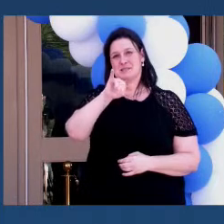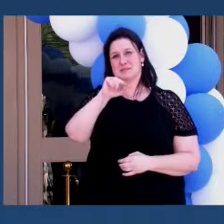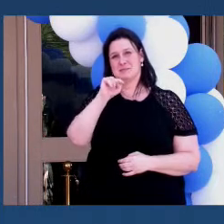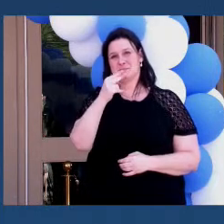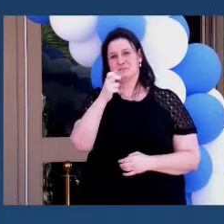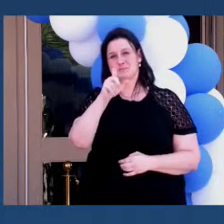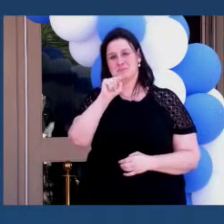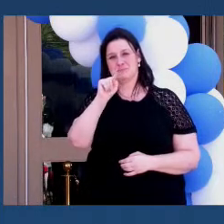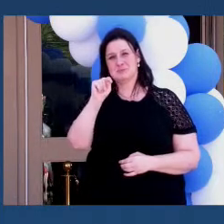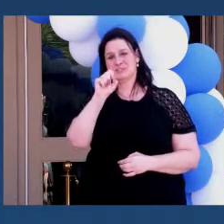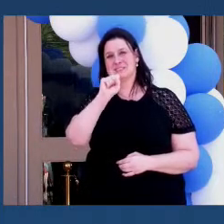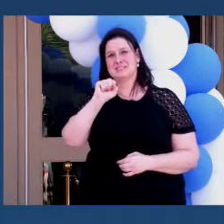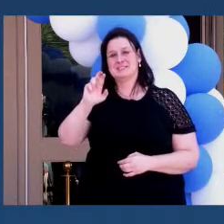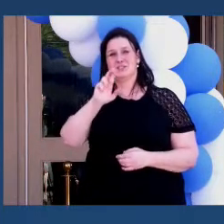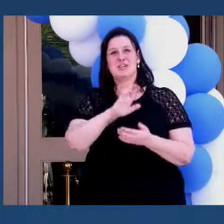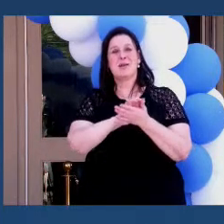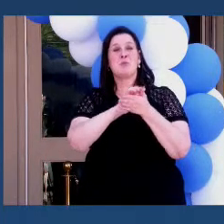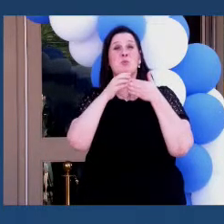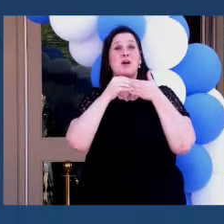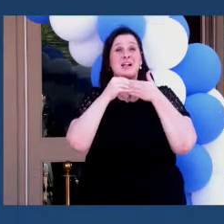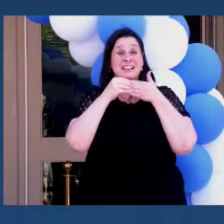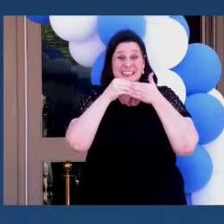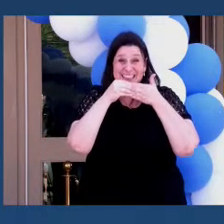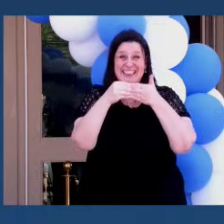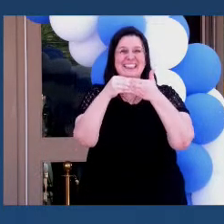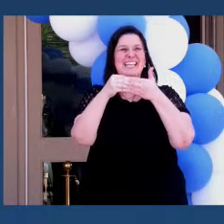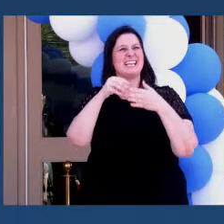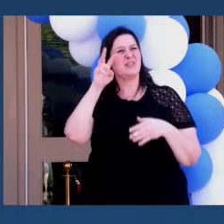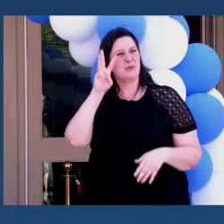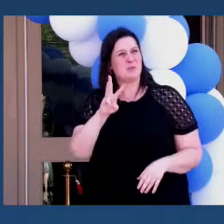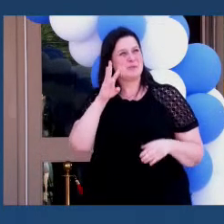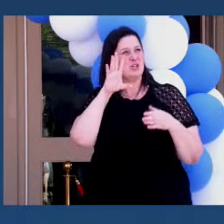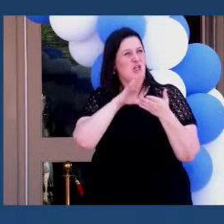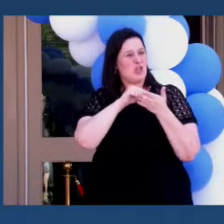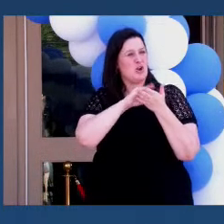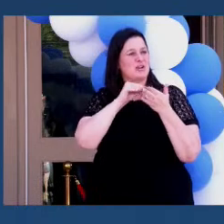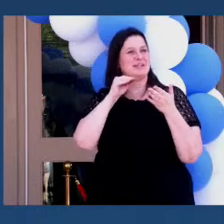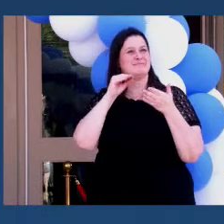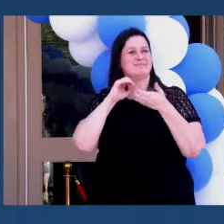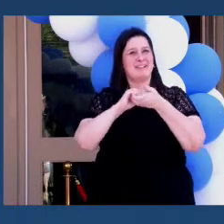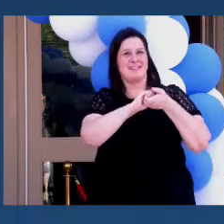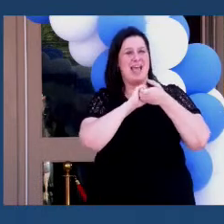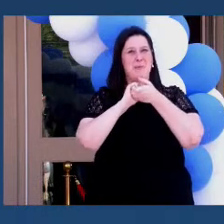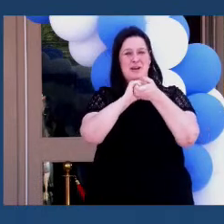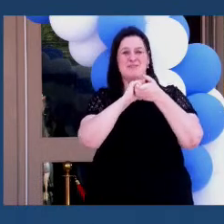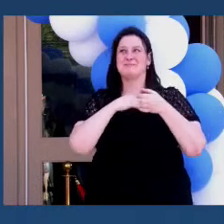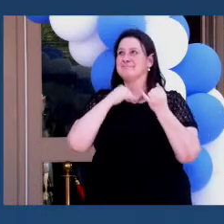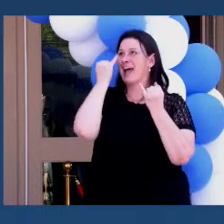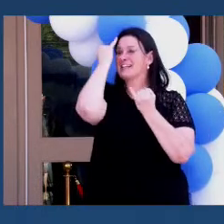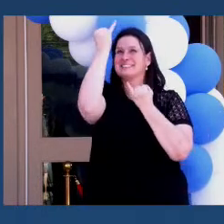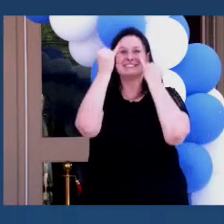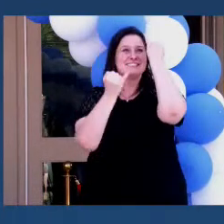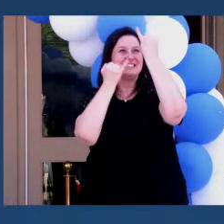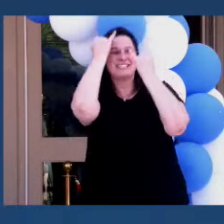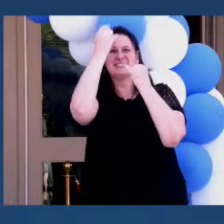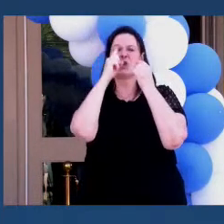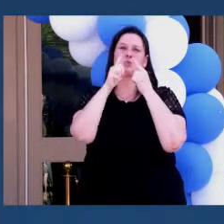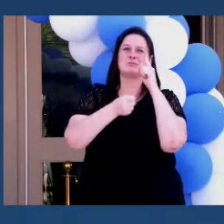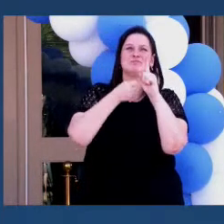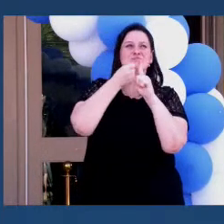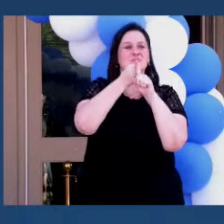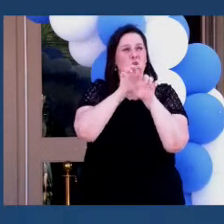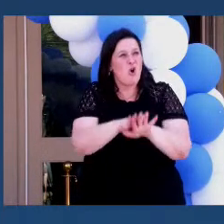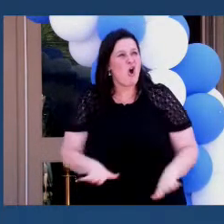Wilmington Learning Collaborative with bold new ideas and solutions transcending school walls and impacting the city at